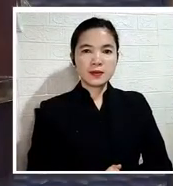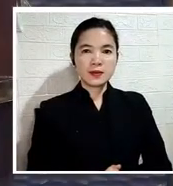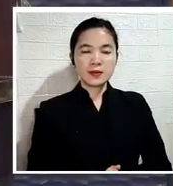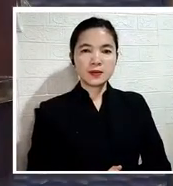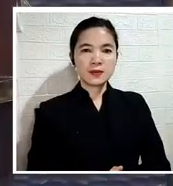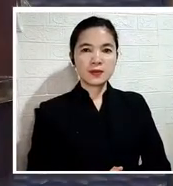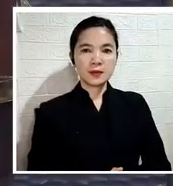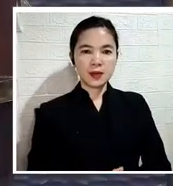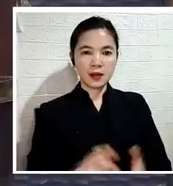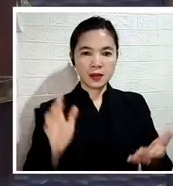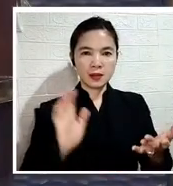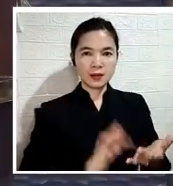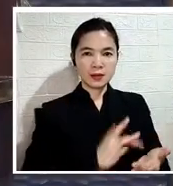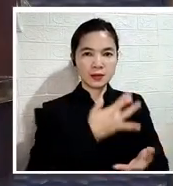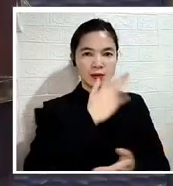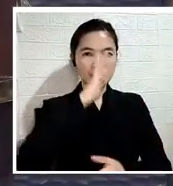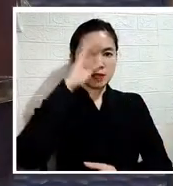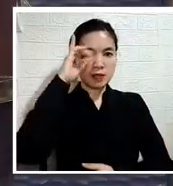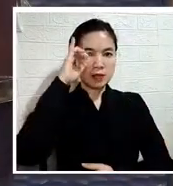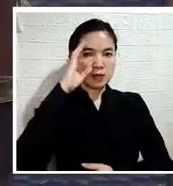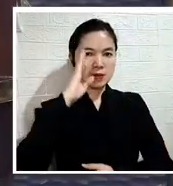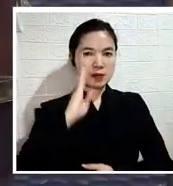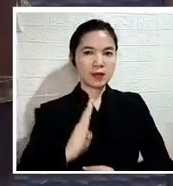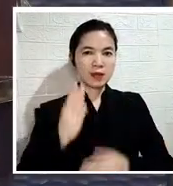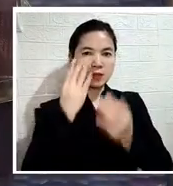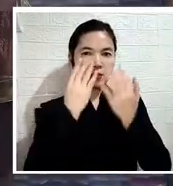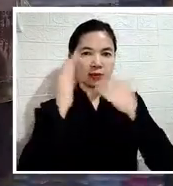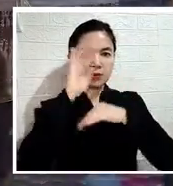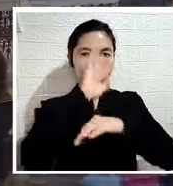To God in the highest.